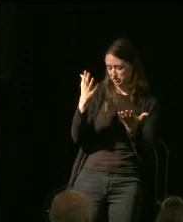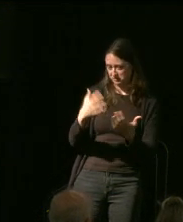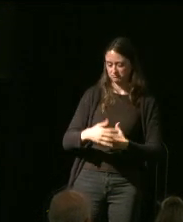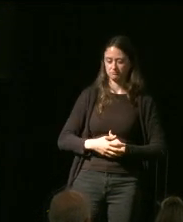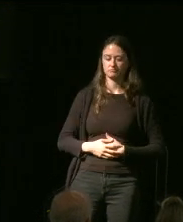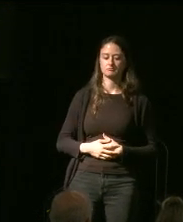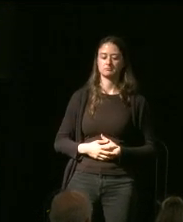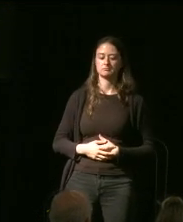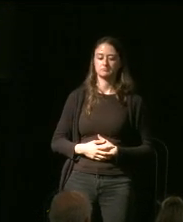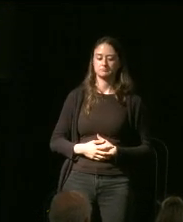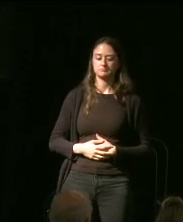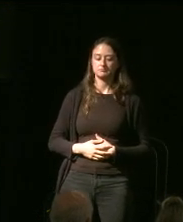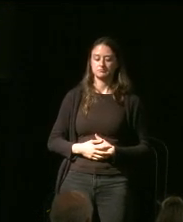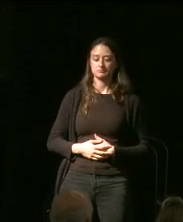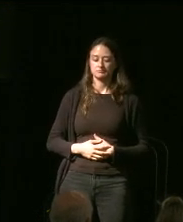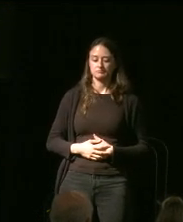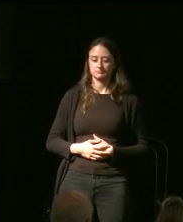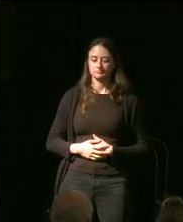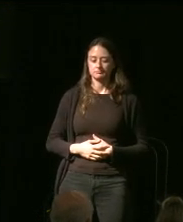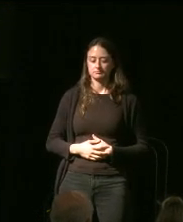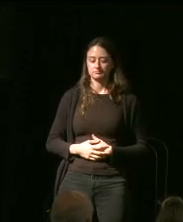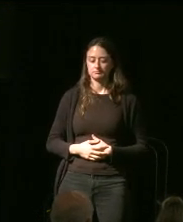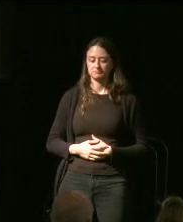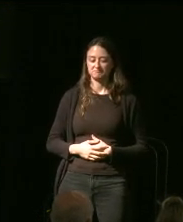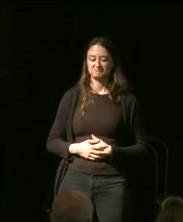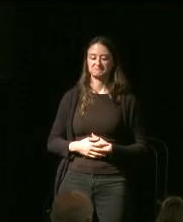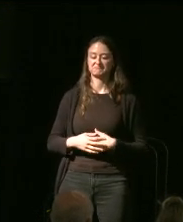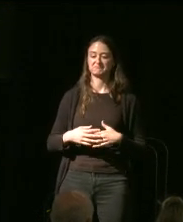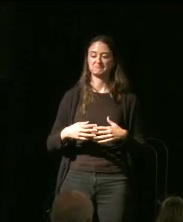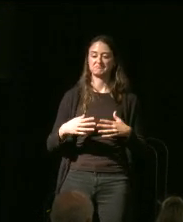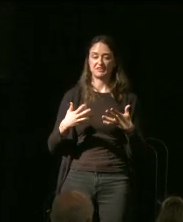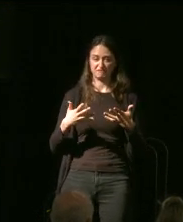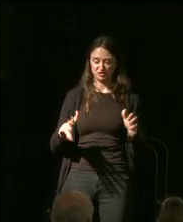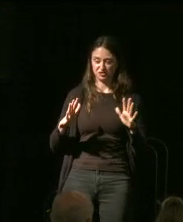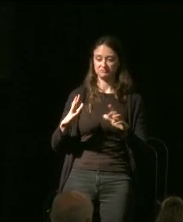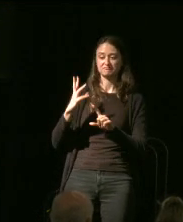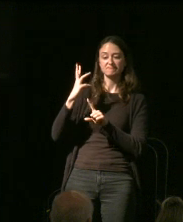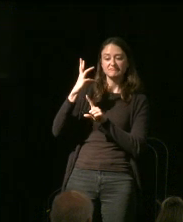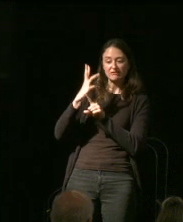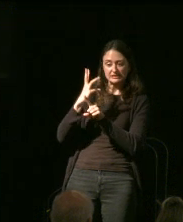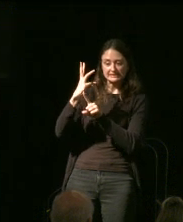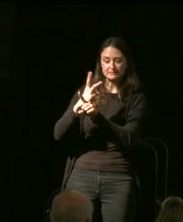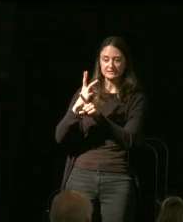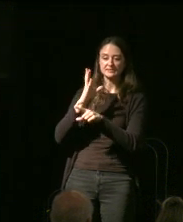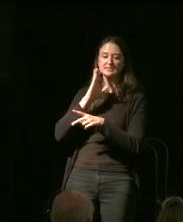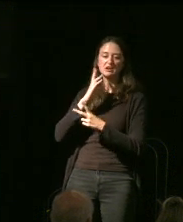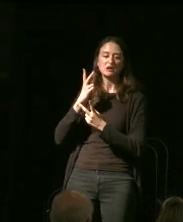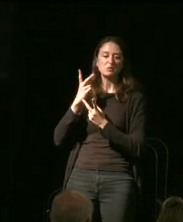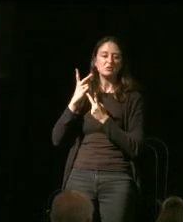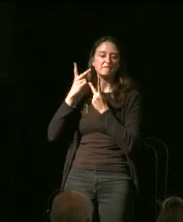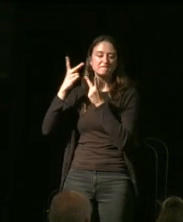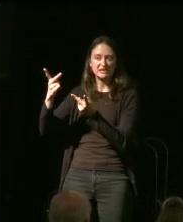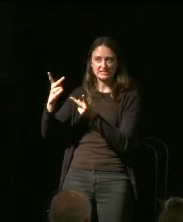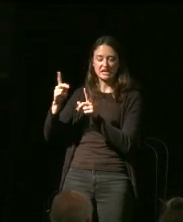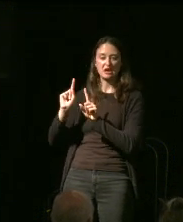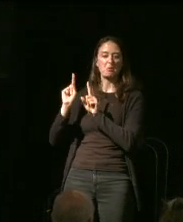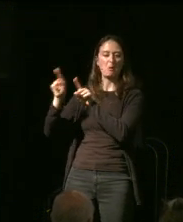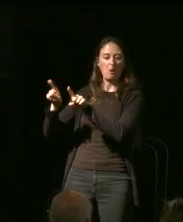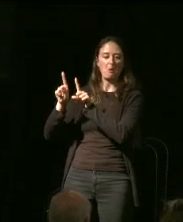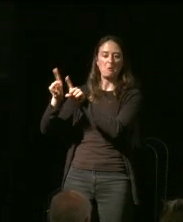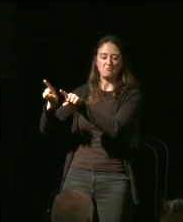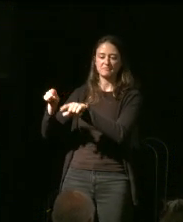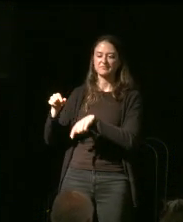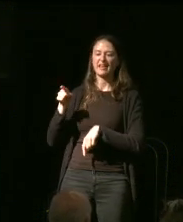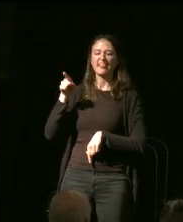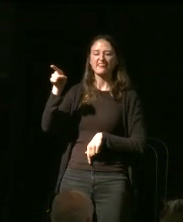we visit every 6 months for 4 times at one of the 3